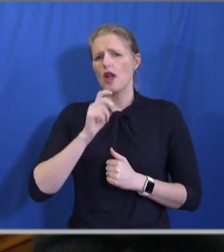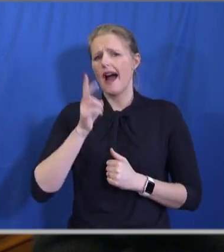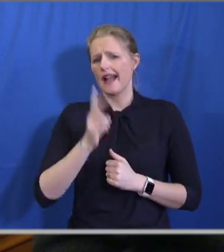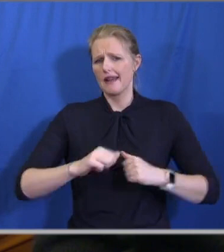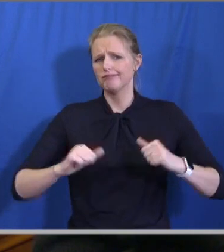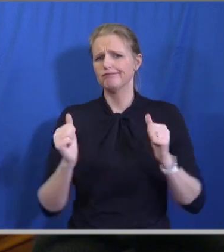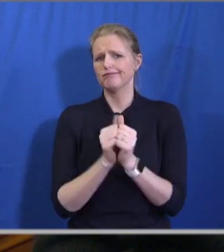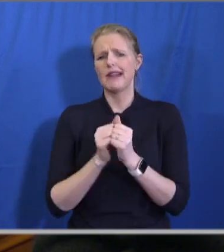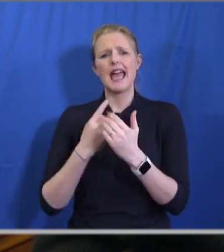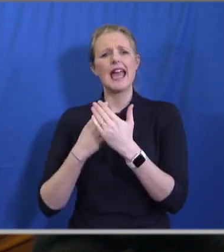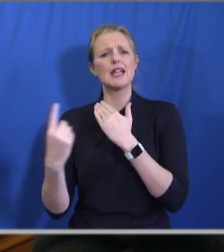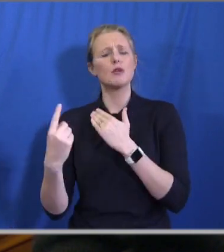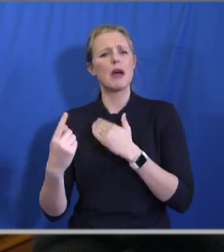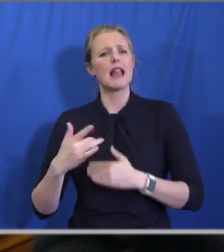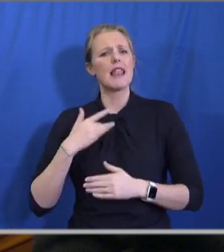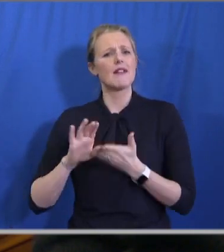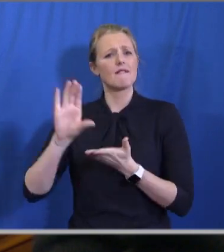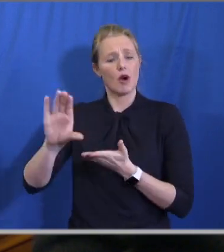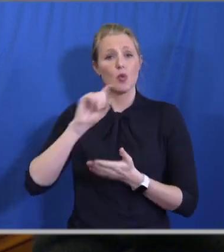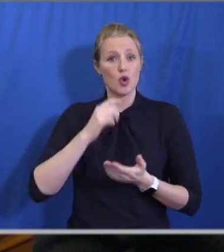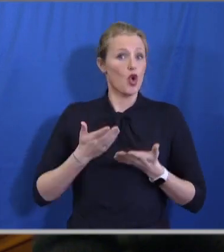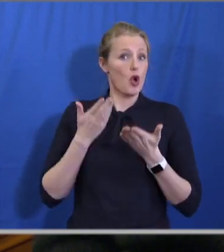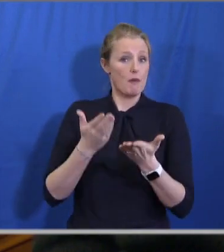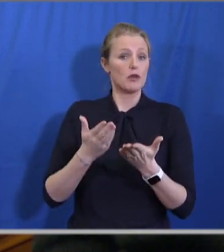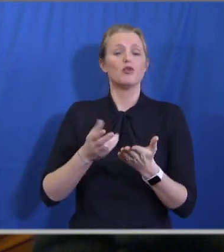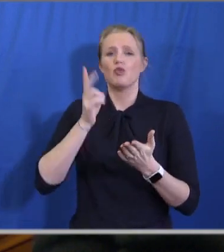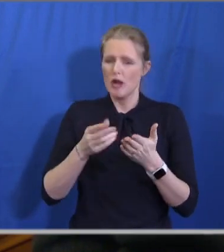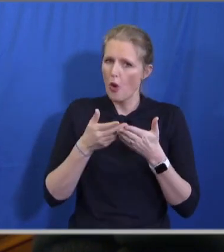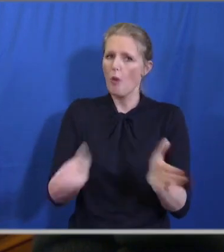Fund to new applicants by the end of this mandate?